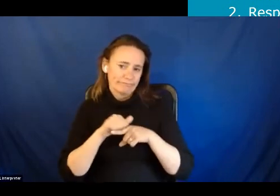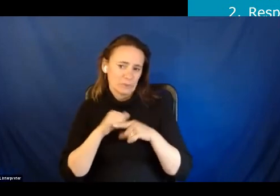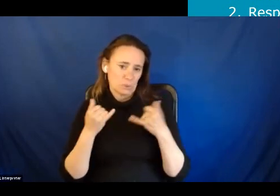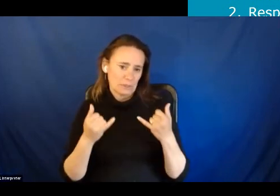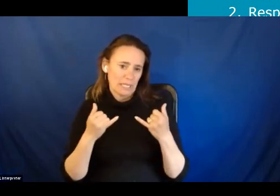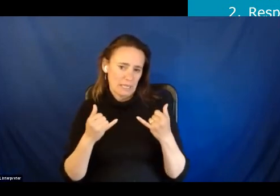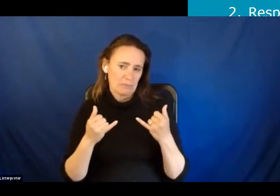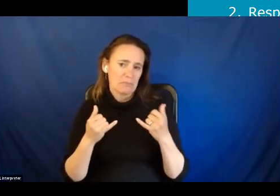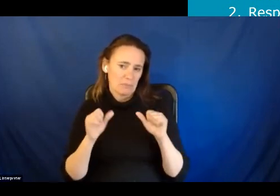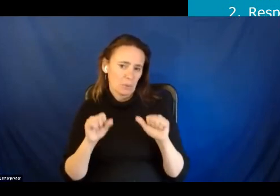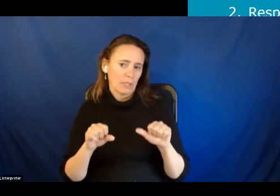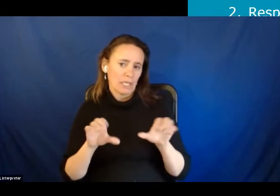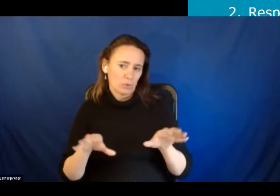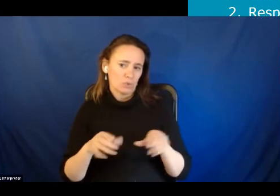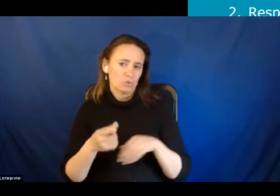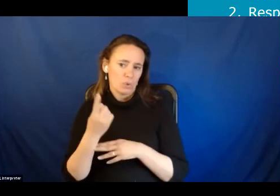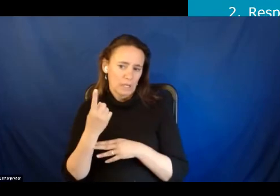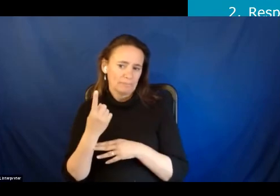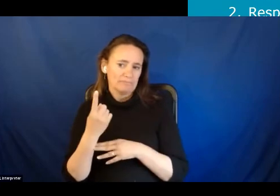through one.